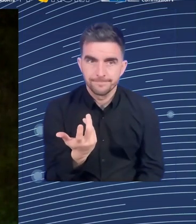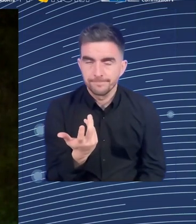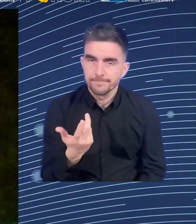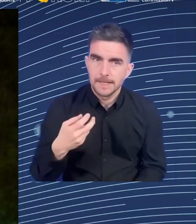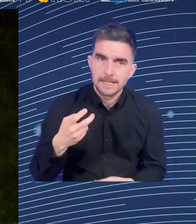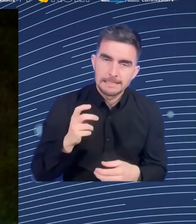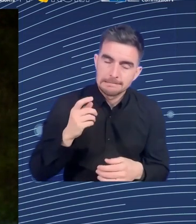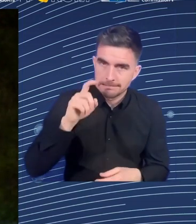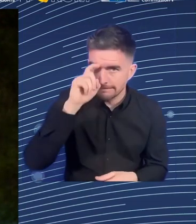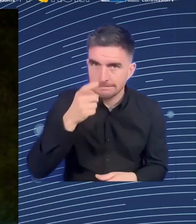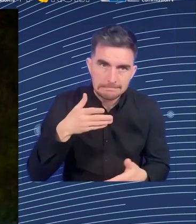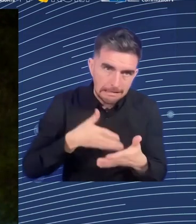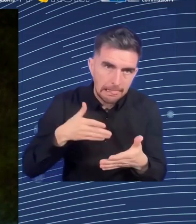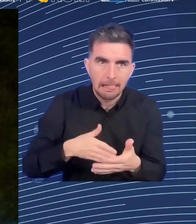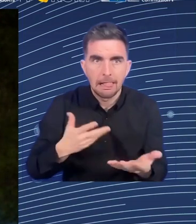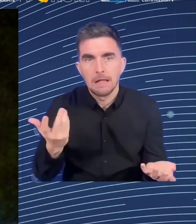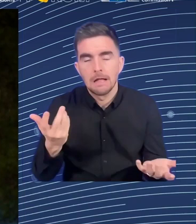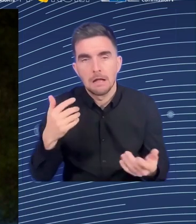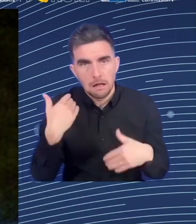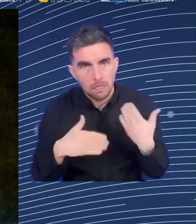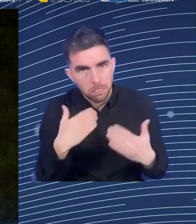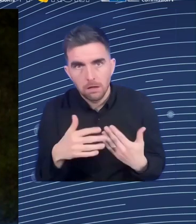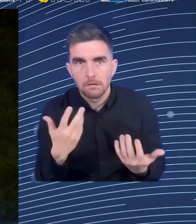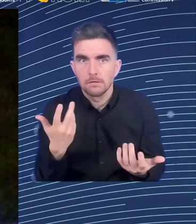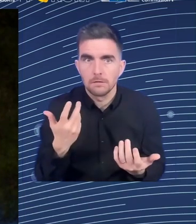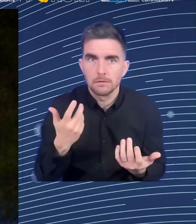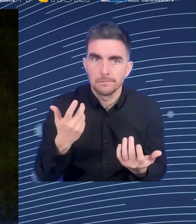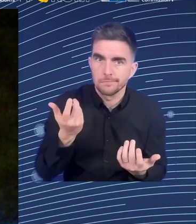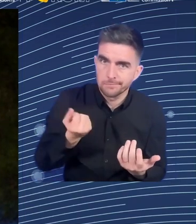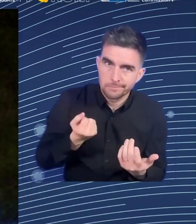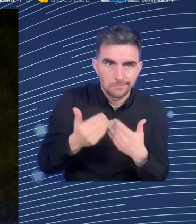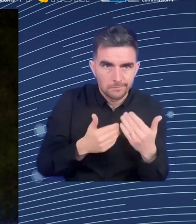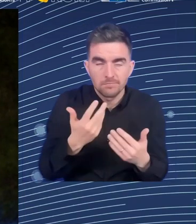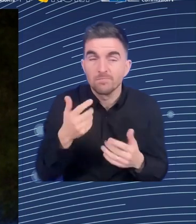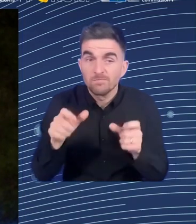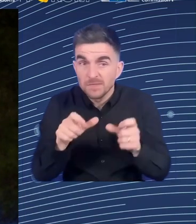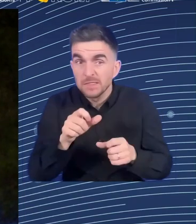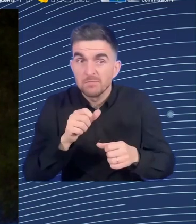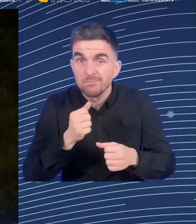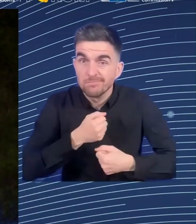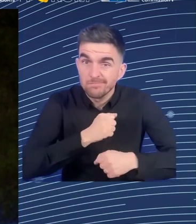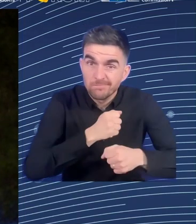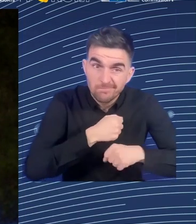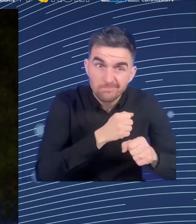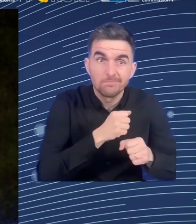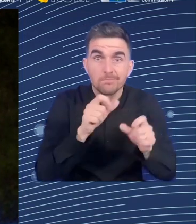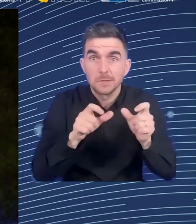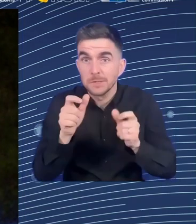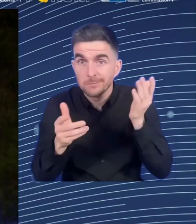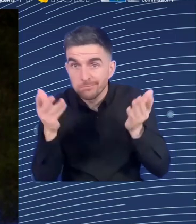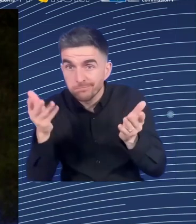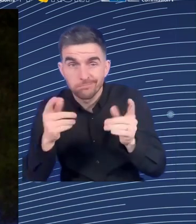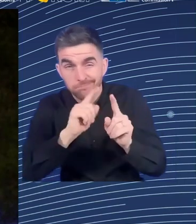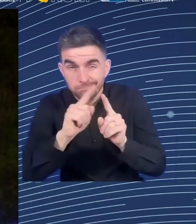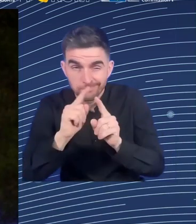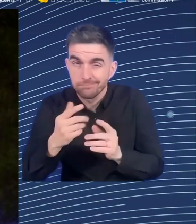what explains the differences? Let's not underestimate the role of collective bargaining, which influences